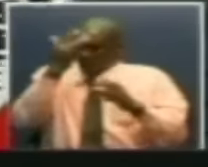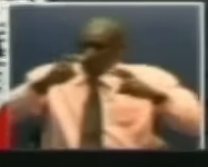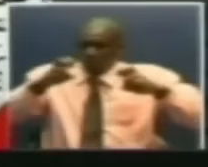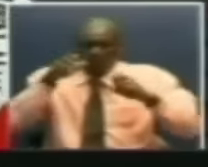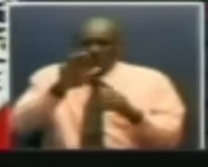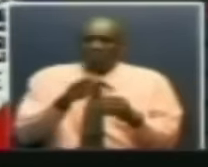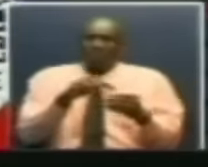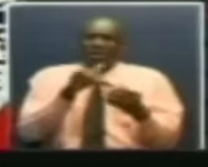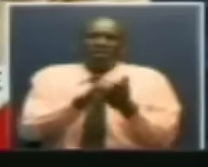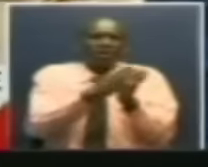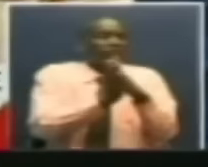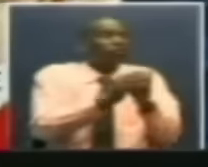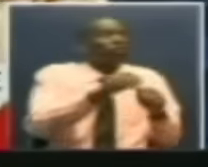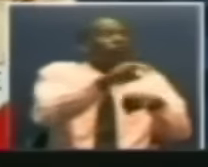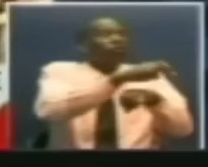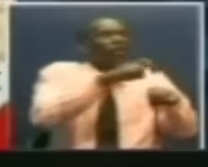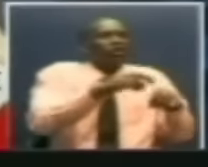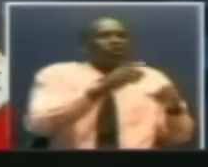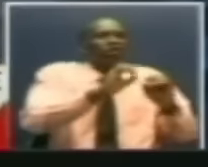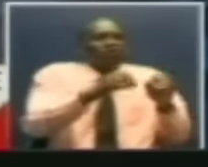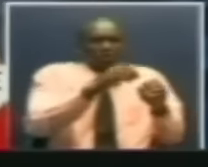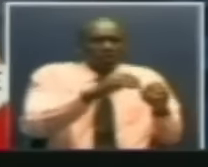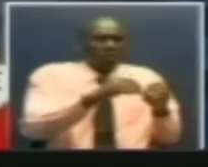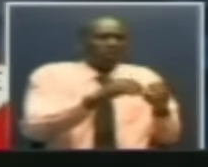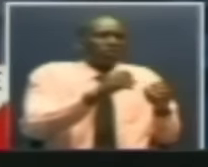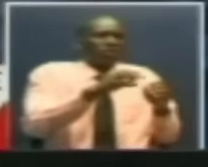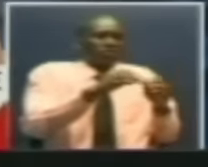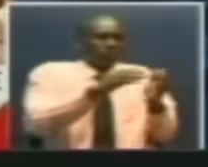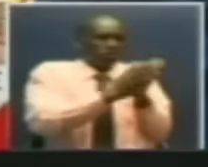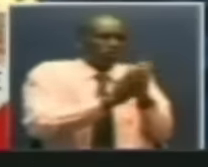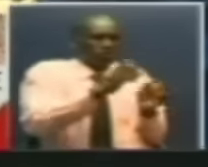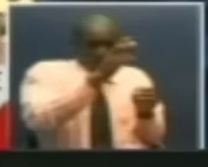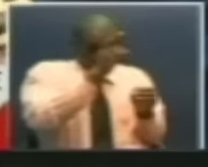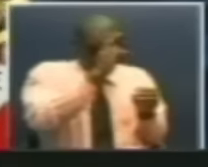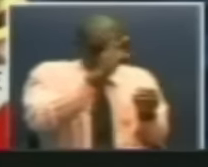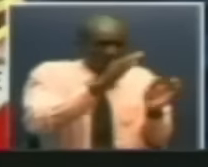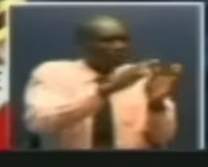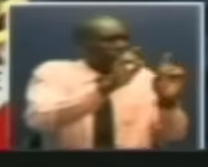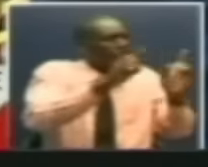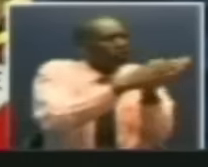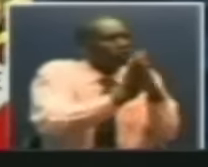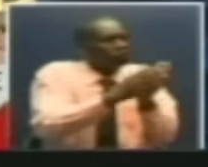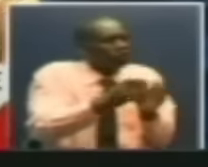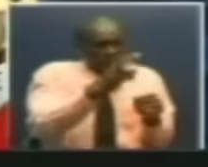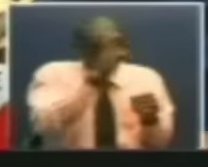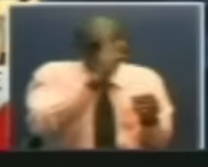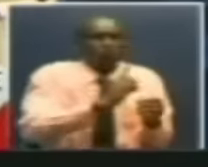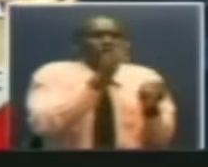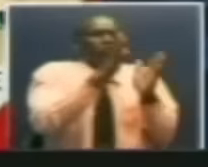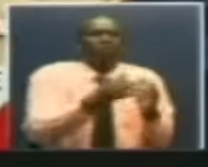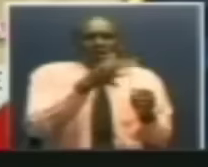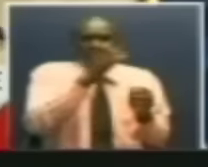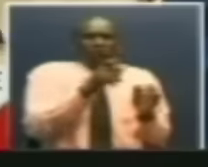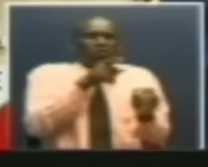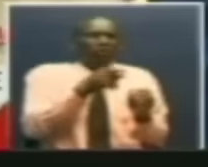that is story from Nation. It's not story from the police spokesman. A reputable source. Excuse me. This is not story from police spokesman. This is because if